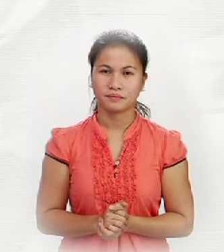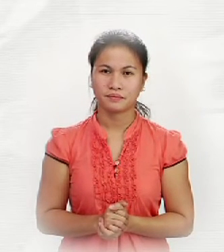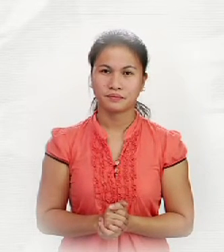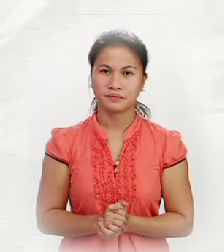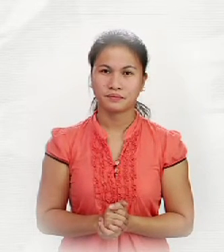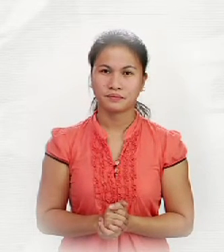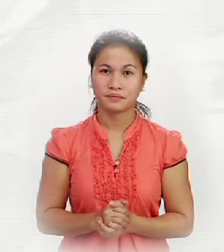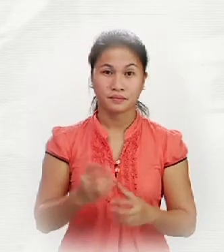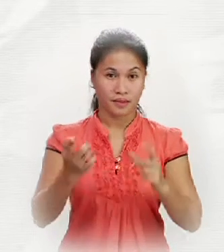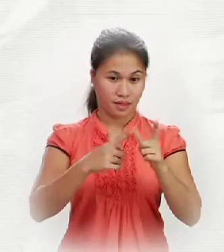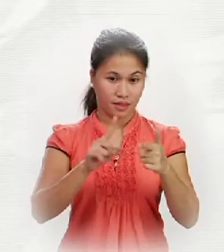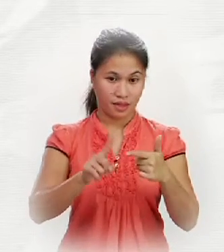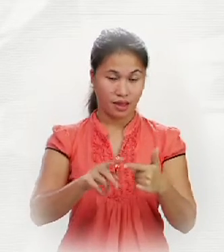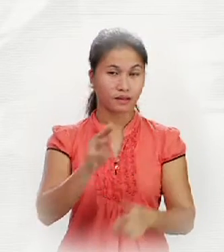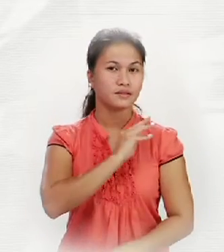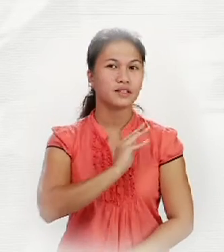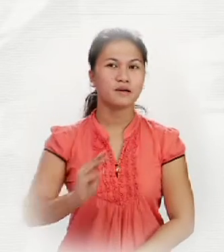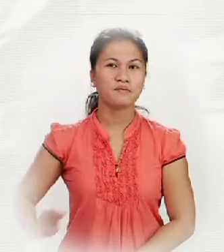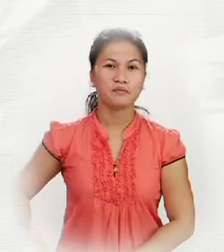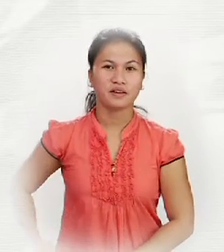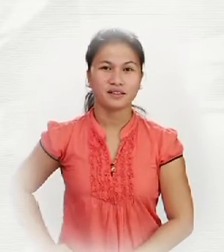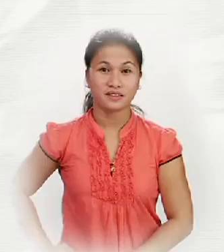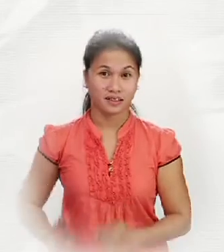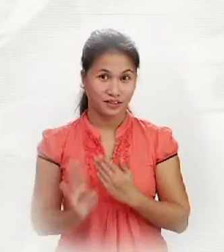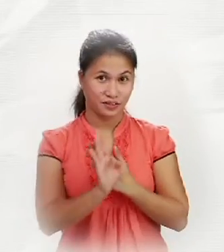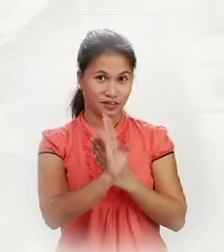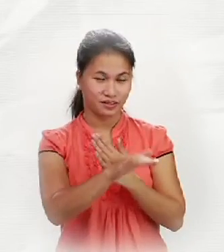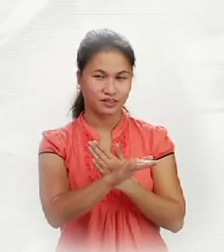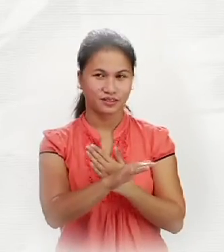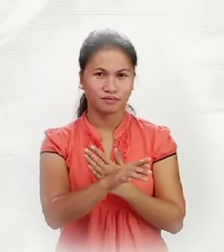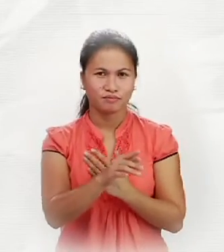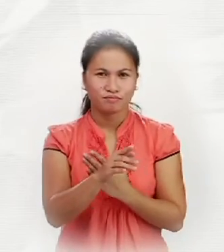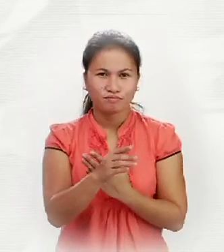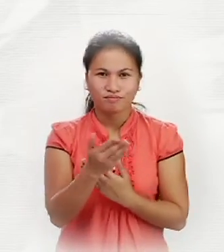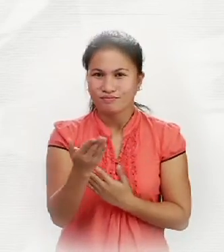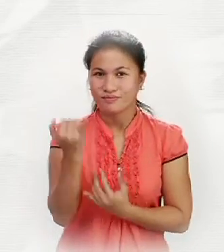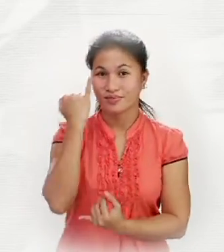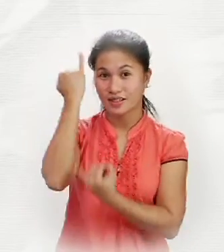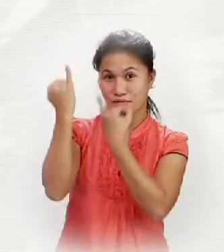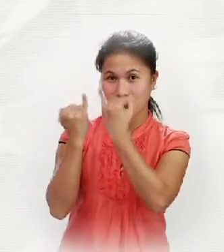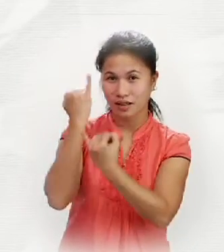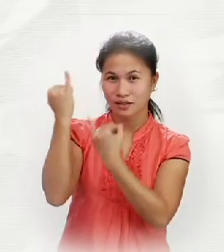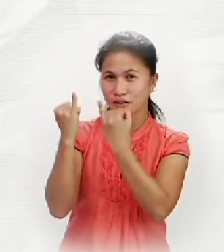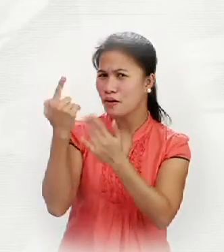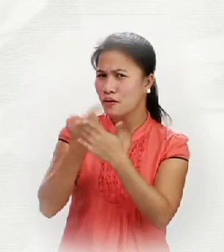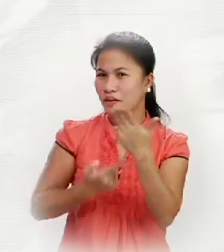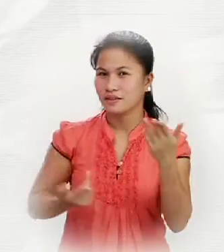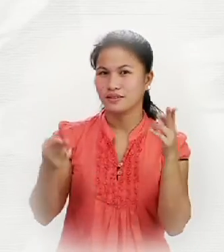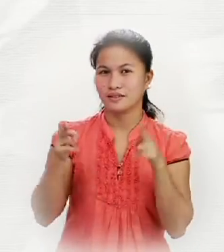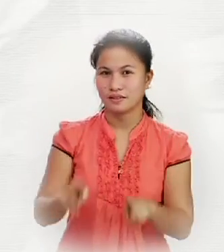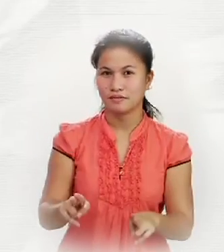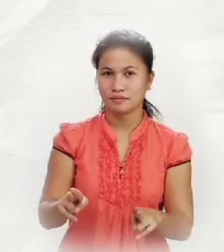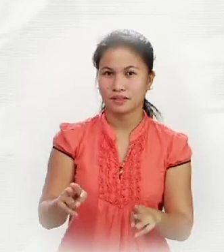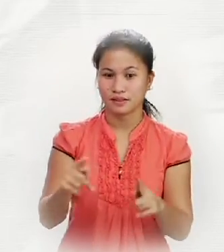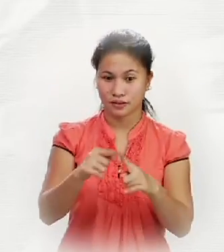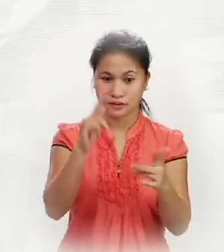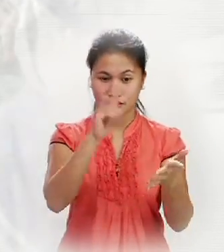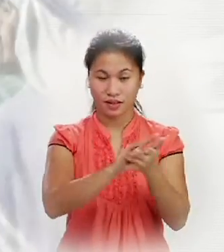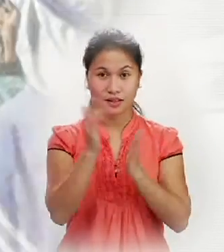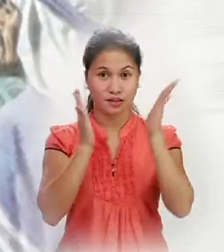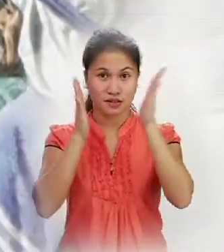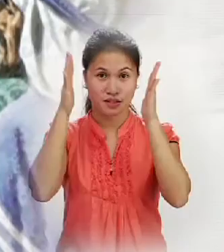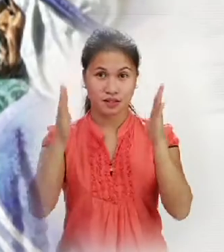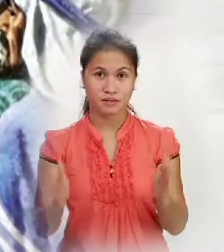Then the master returns. Imagine, what will happen to that